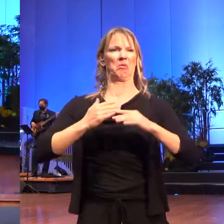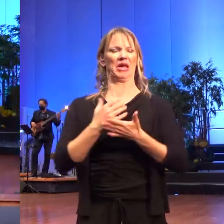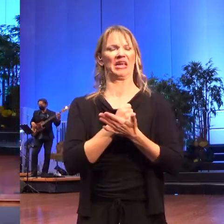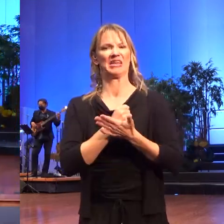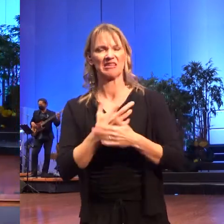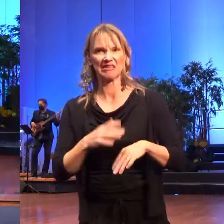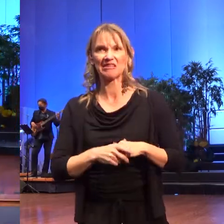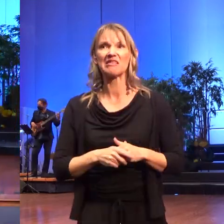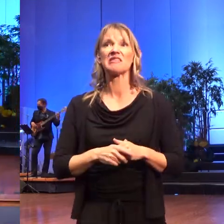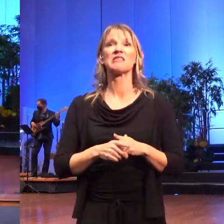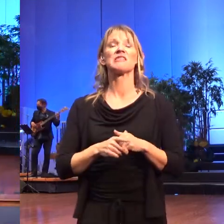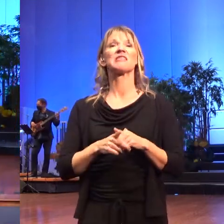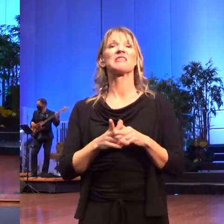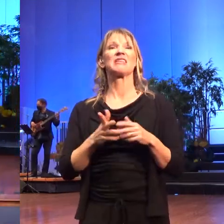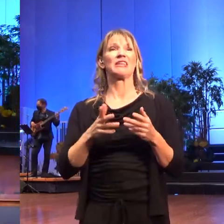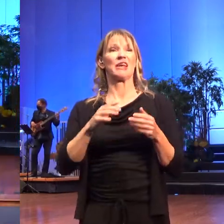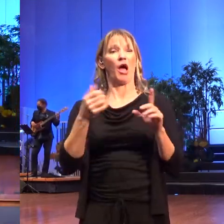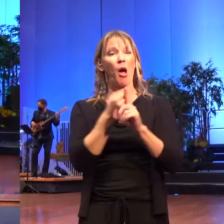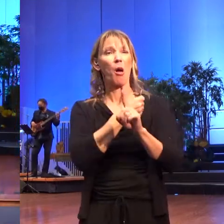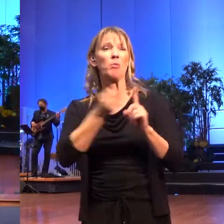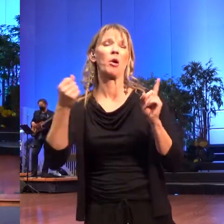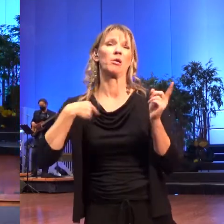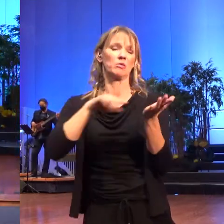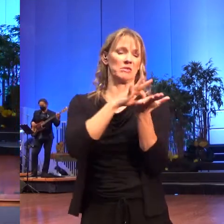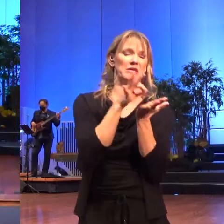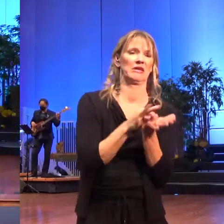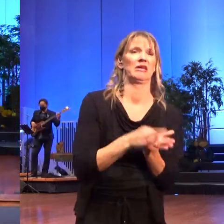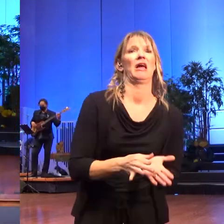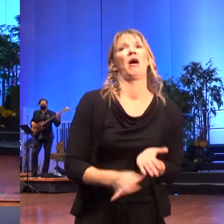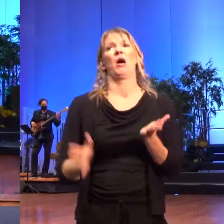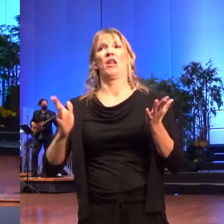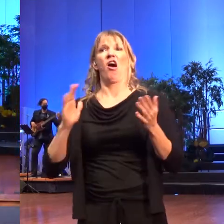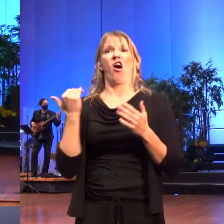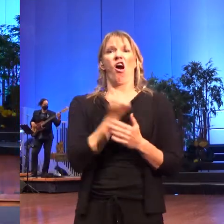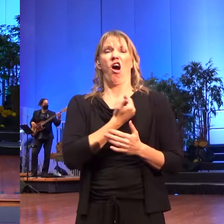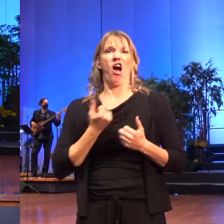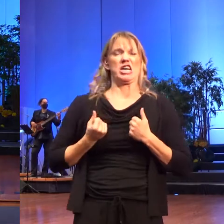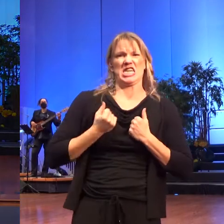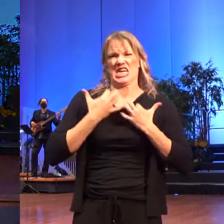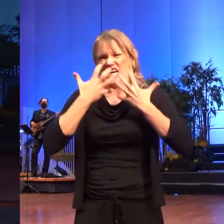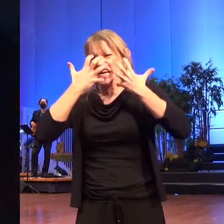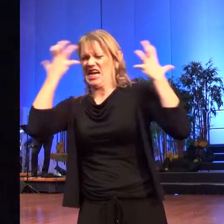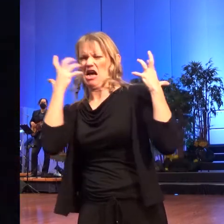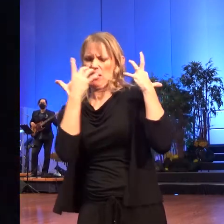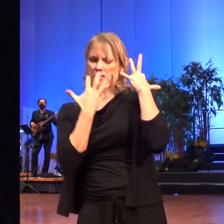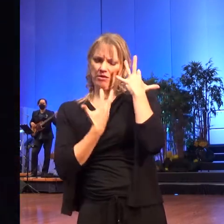And we're tallying abuses and we're bottling up our rage.